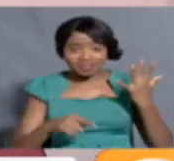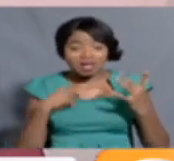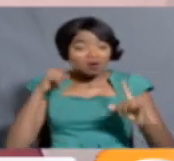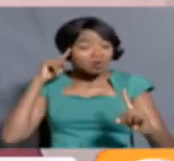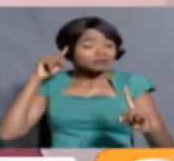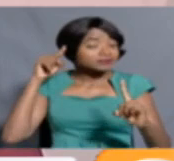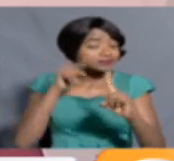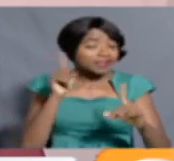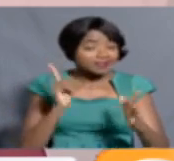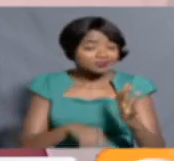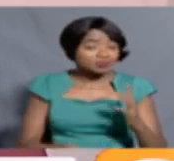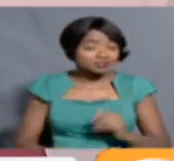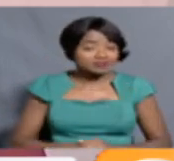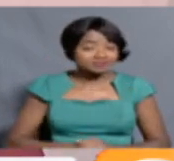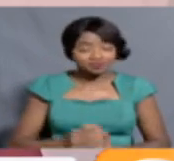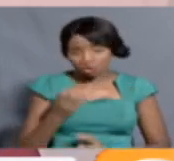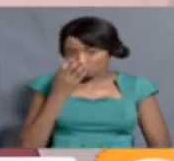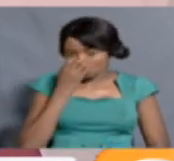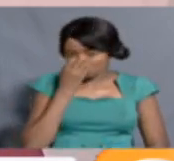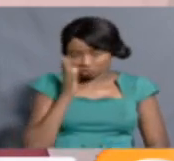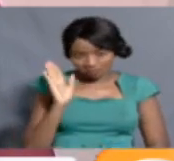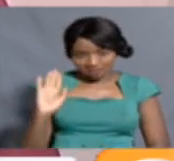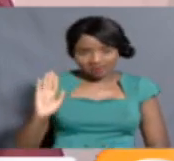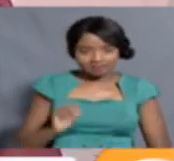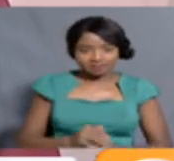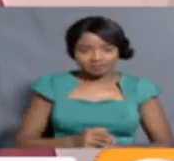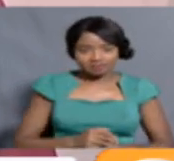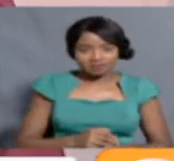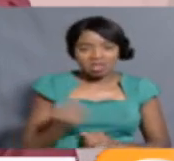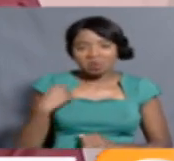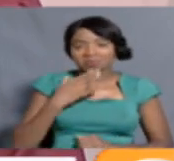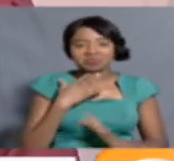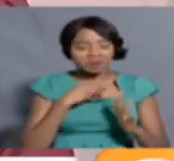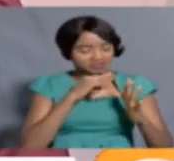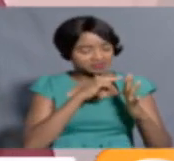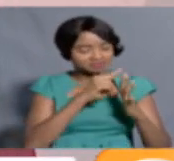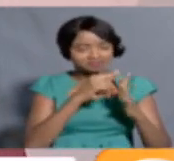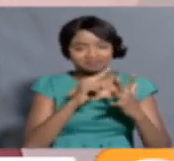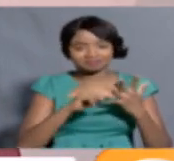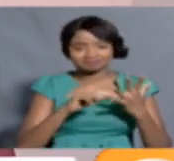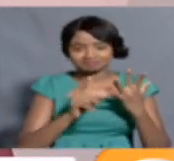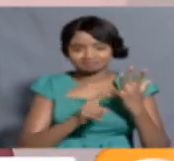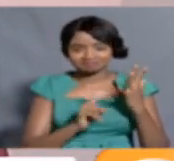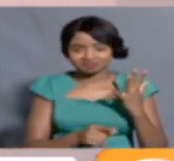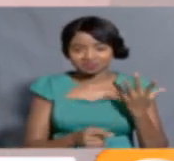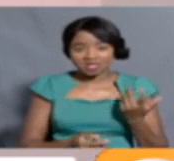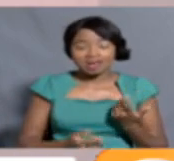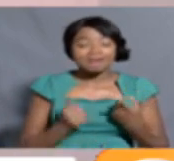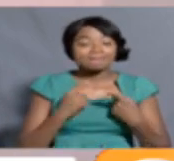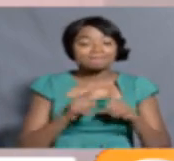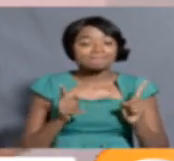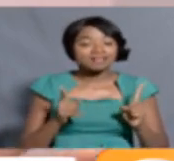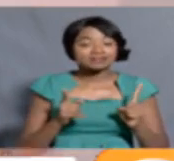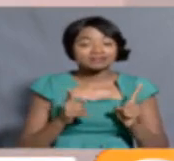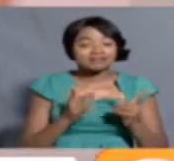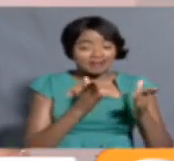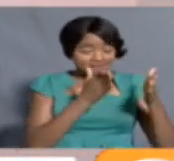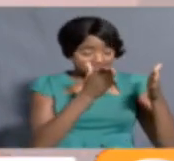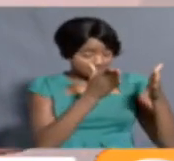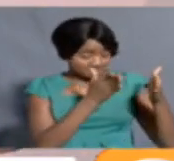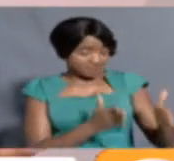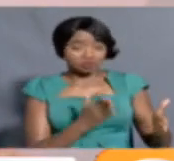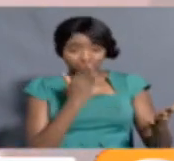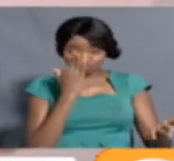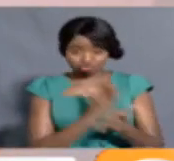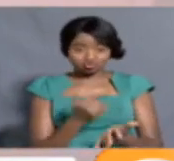targeting the deputy president, that we are going for all these smaller people, but the person that is really the target